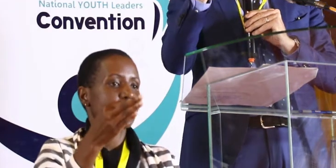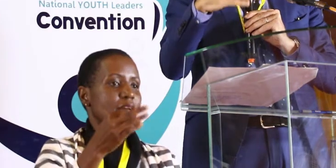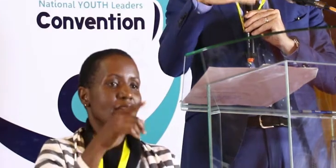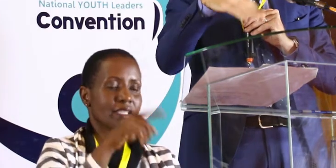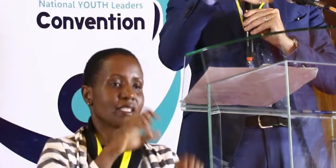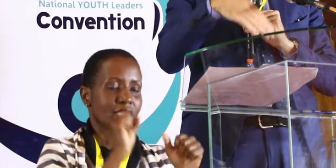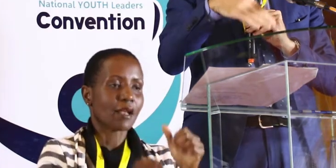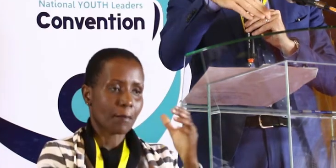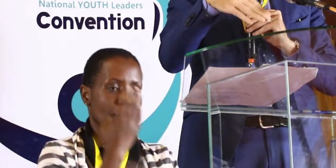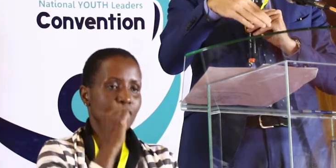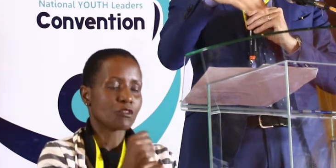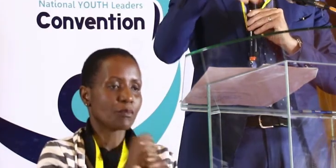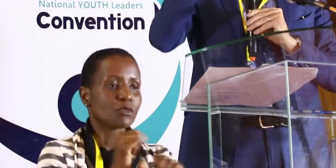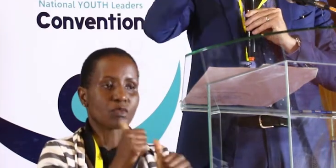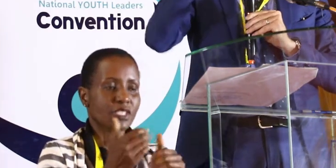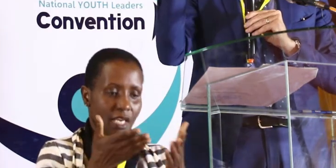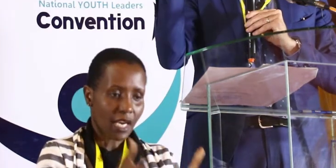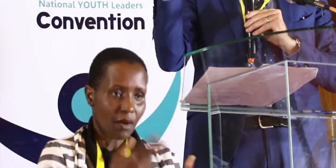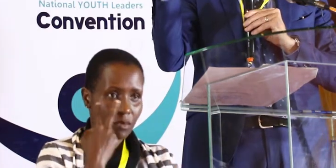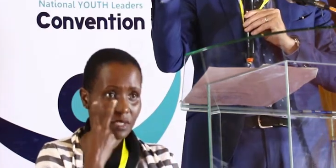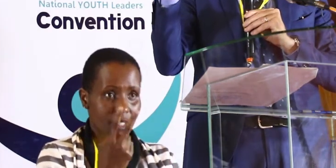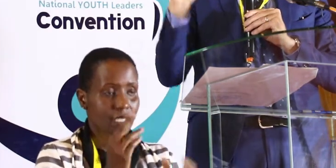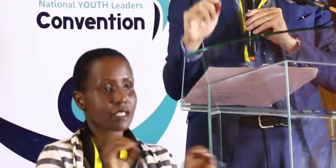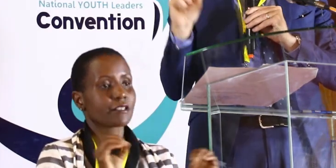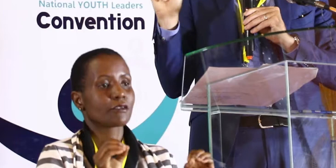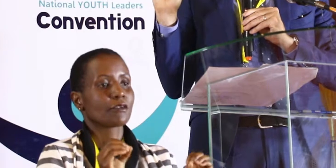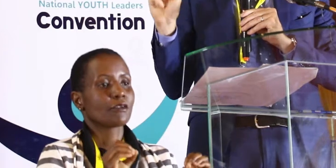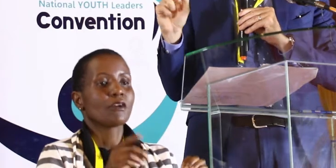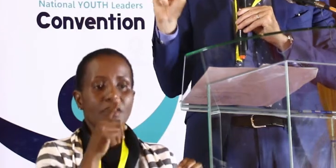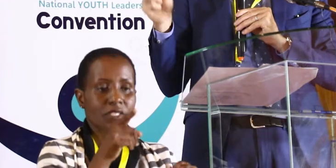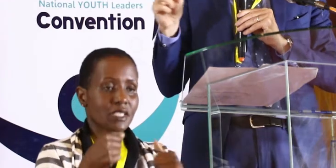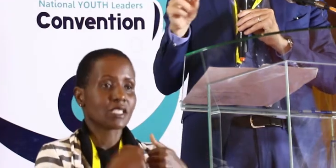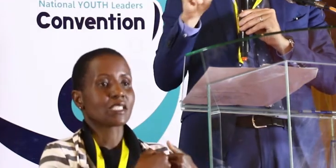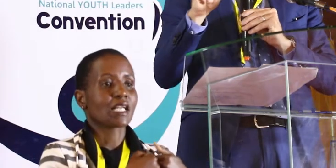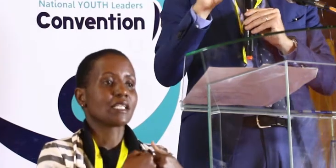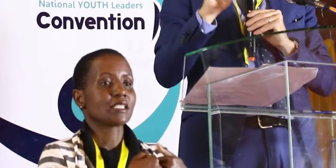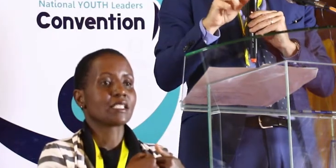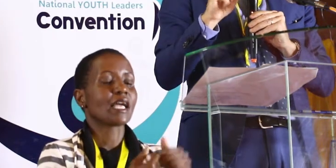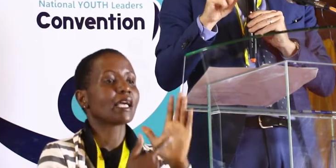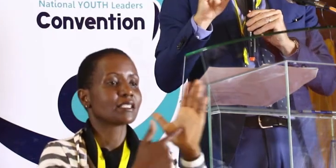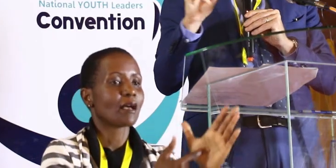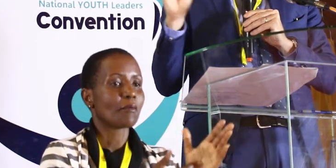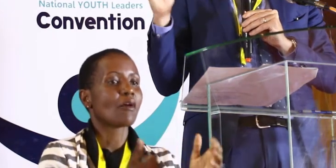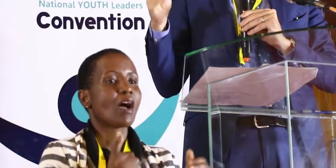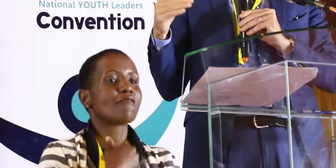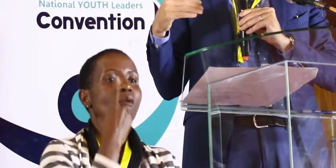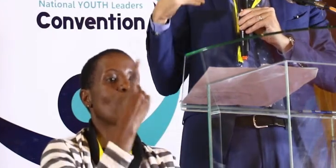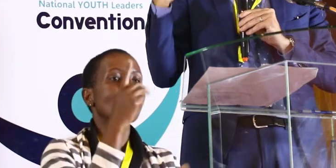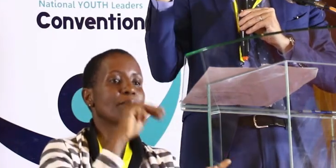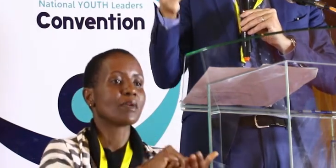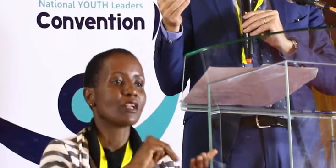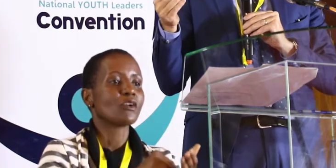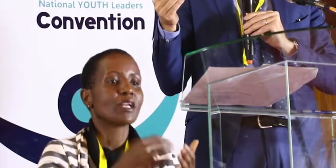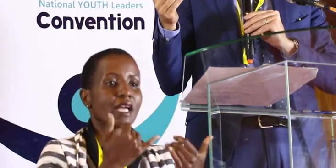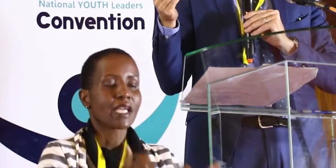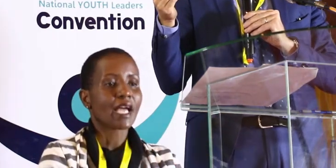jobs that we cannot see yet. And that is the challenge. If we have 1 million young people in Kenya